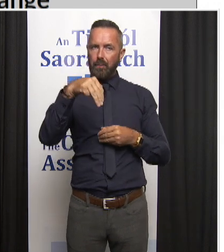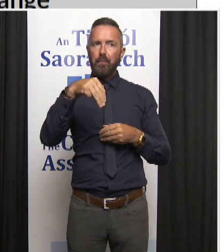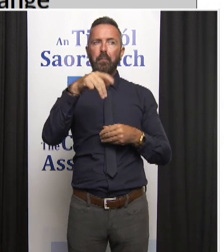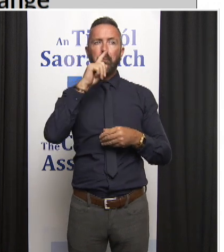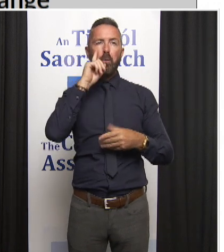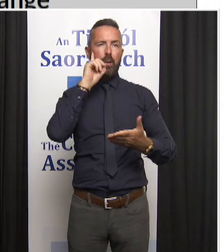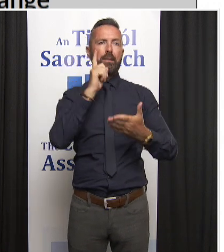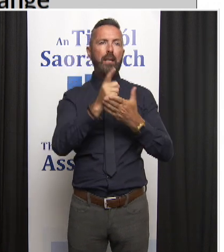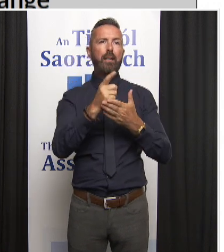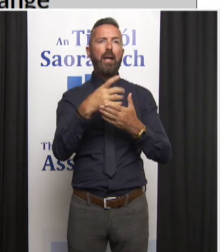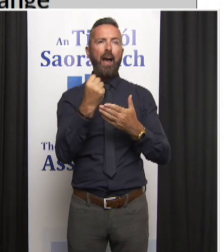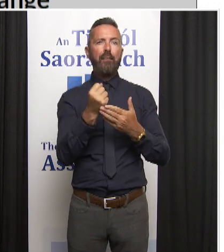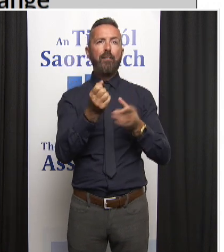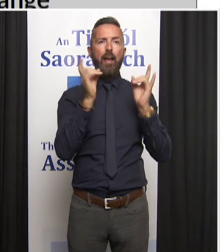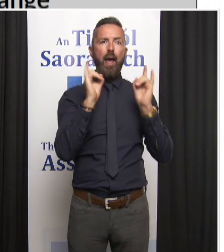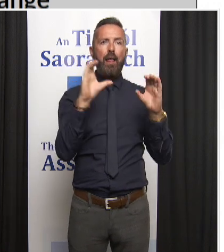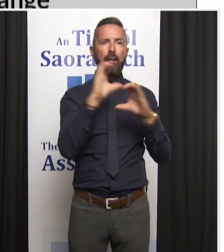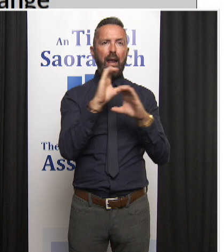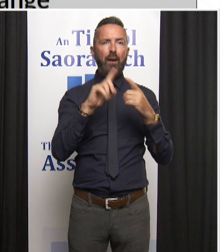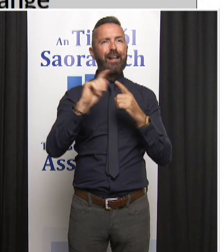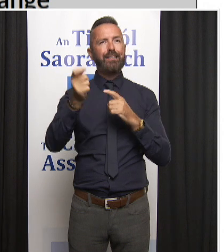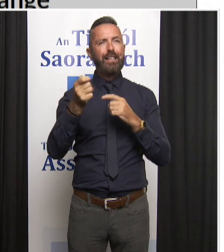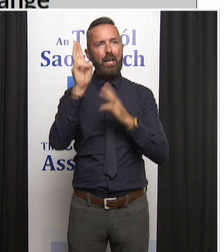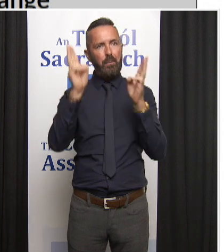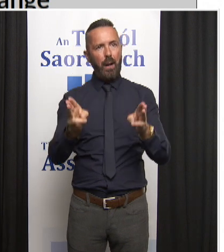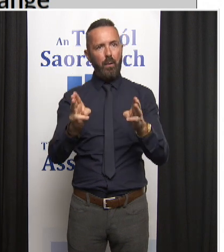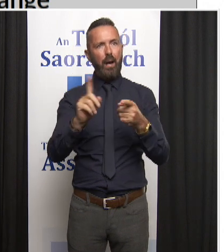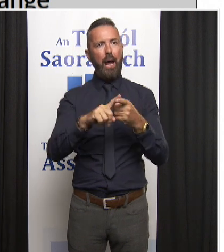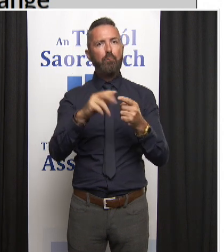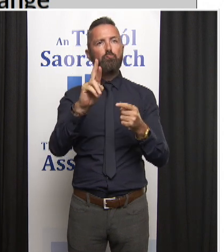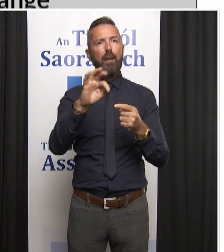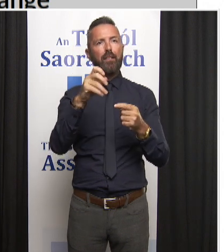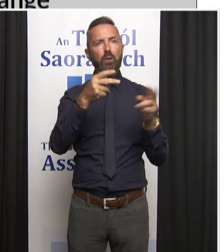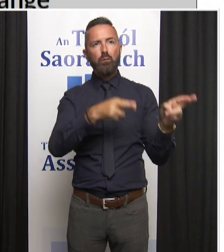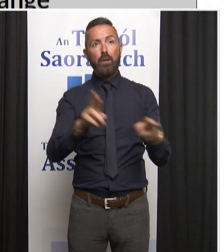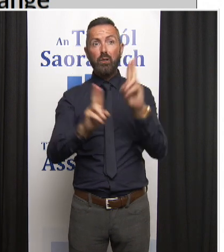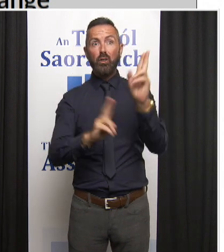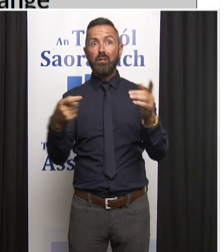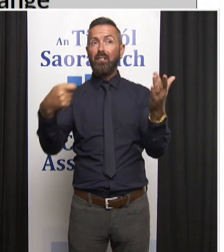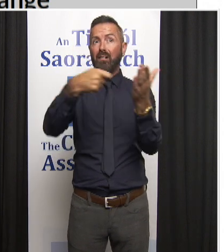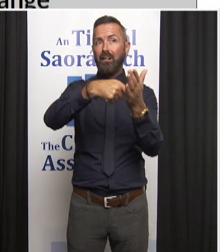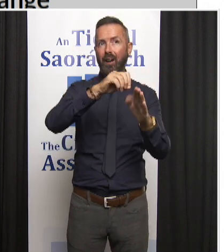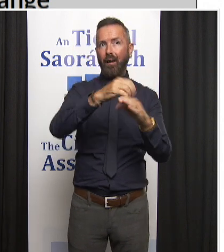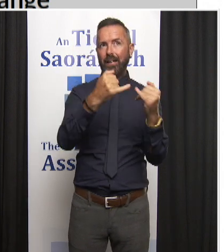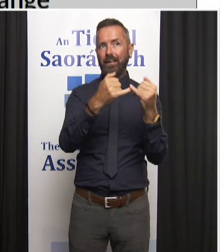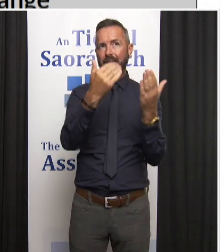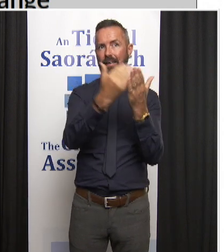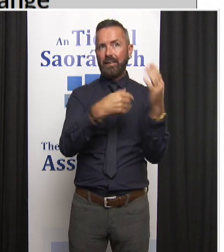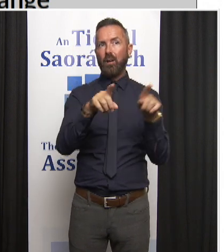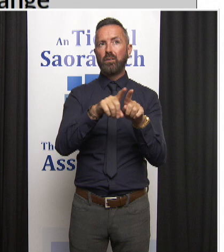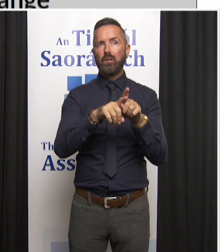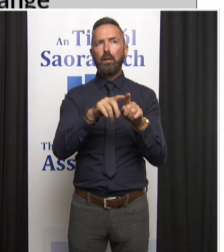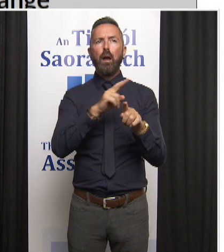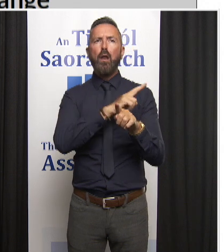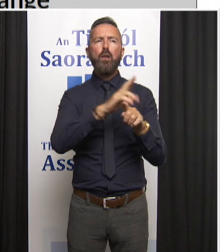that healthcare and taxation powers and revenue raising should probably be on that list too. There wasn't complete agreement. There